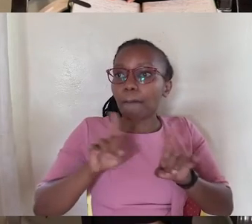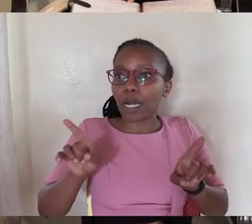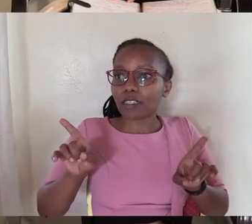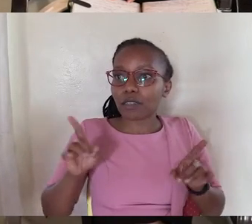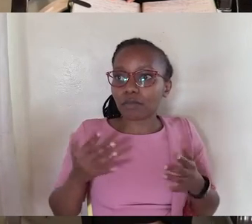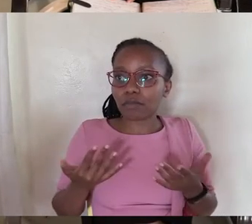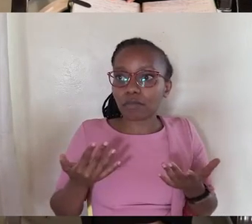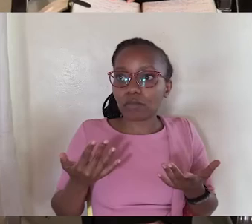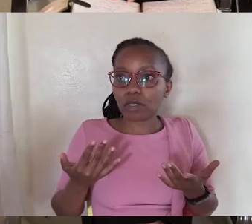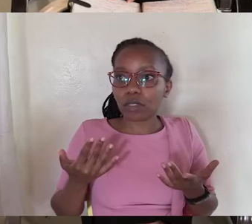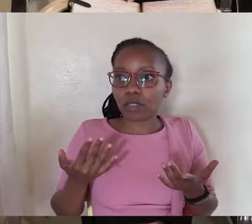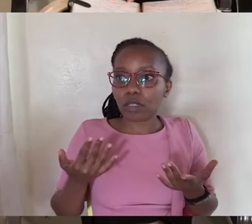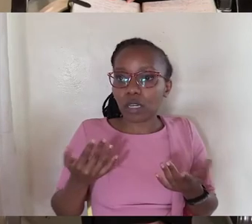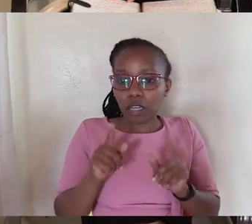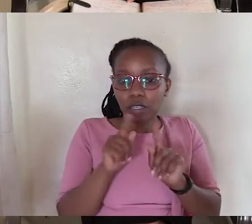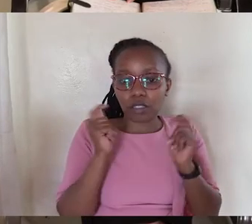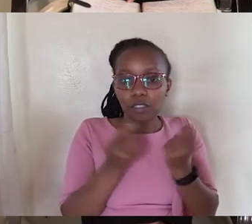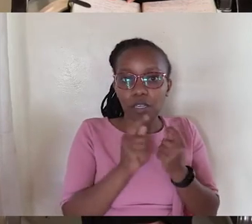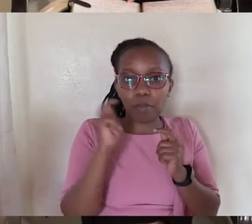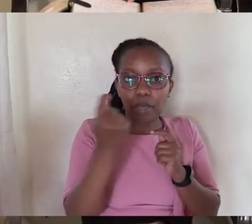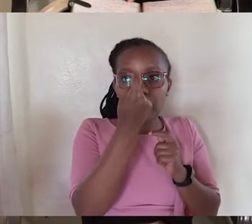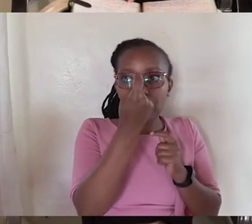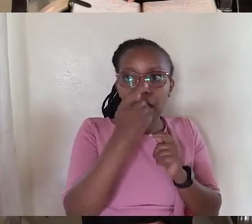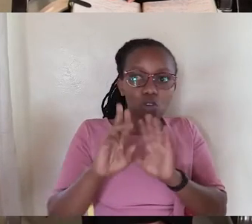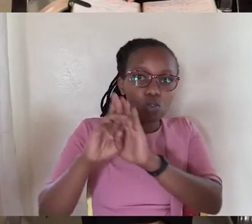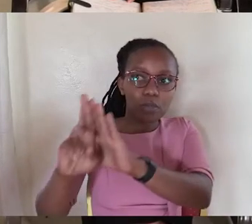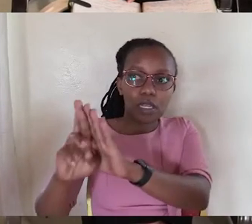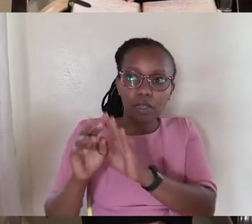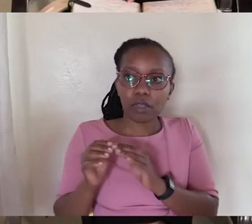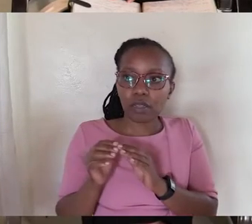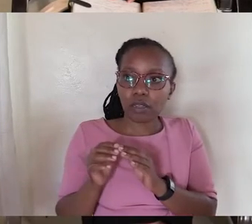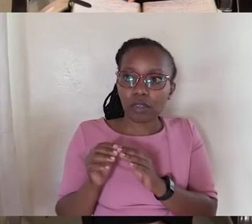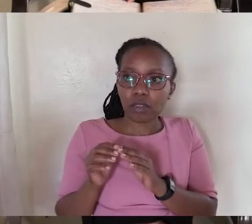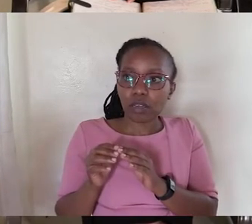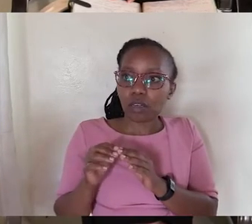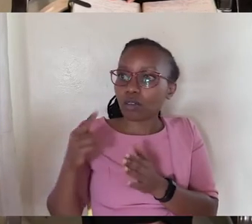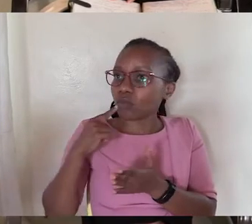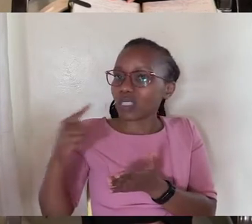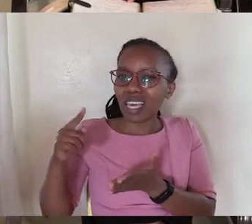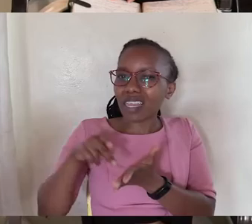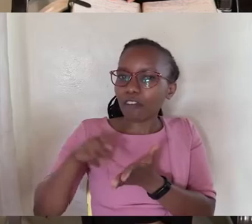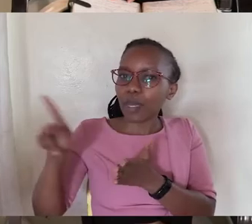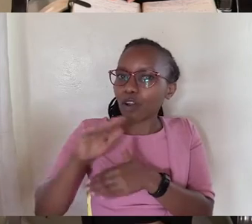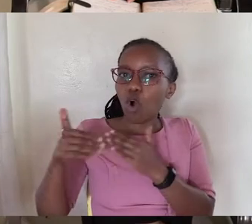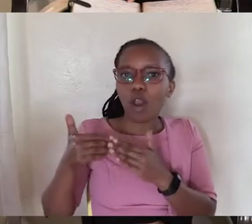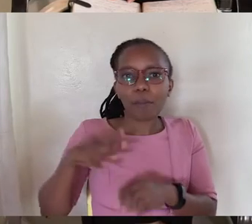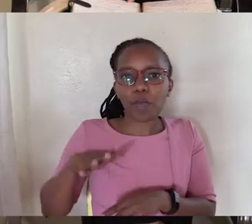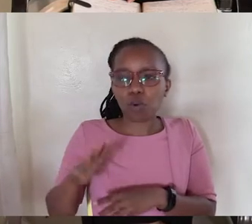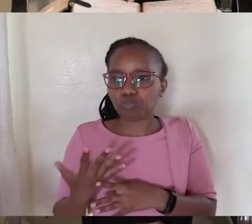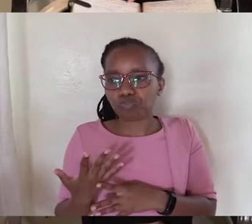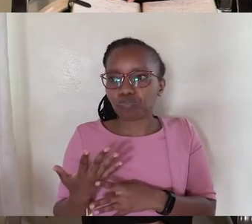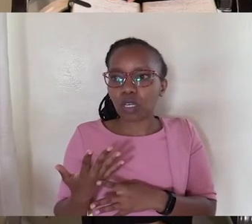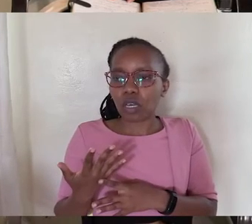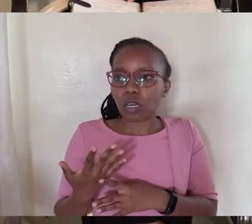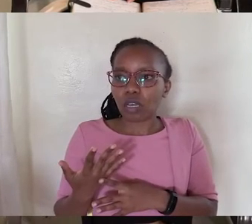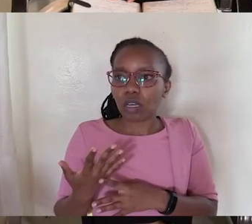but the delegation from Kenya that went there to speak said that they actually had compensated all of the victims. They had compensated all the